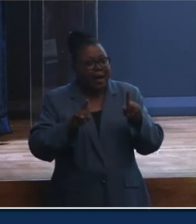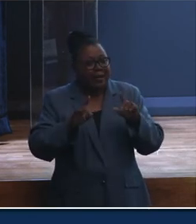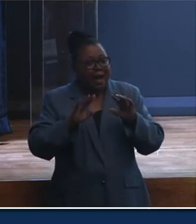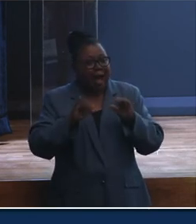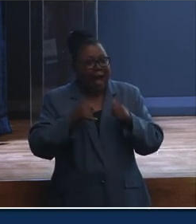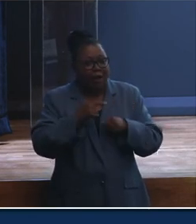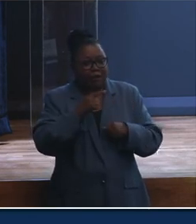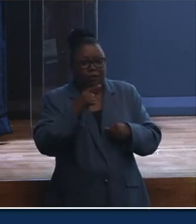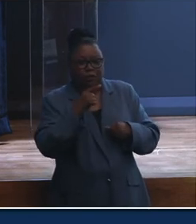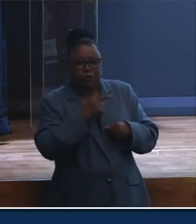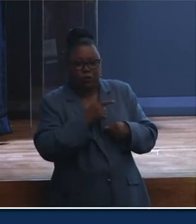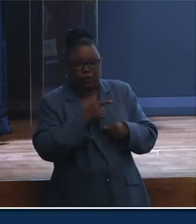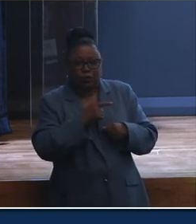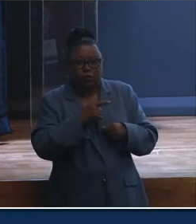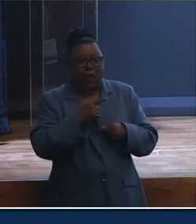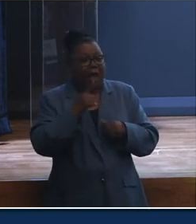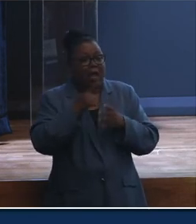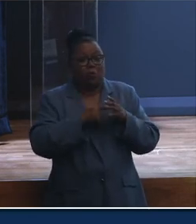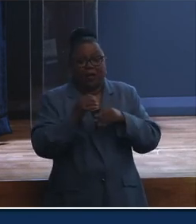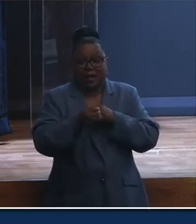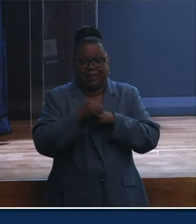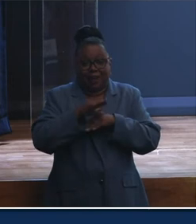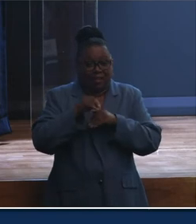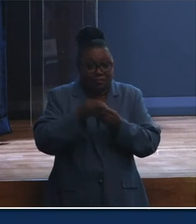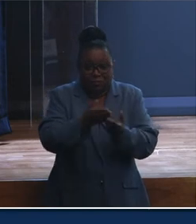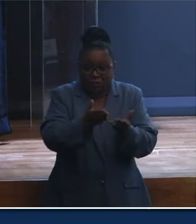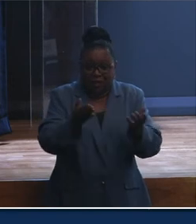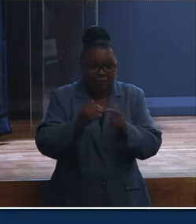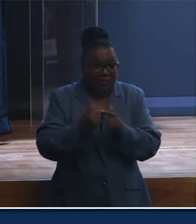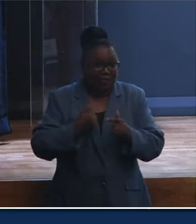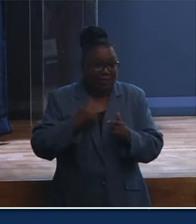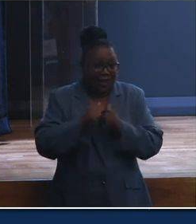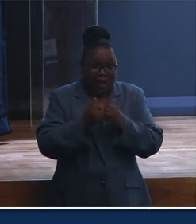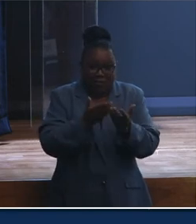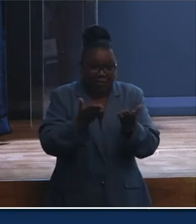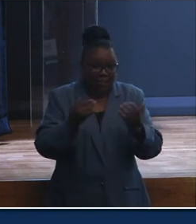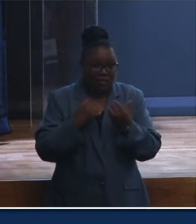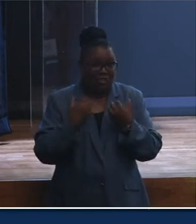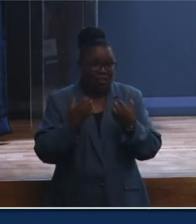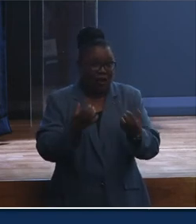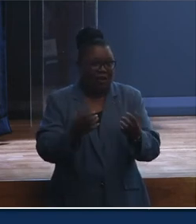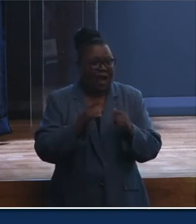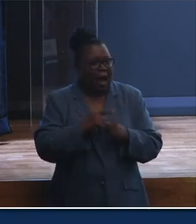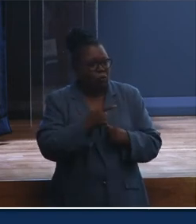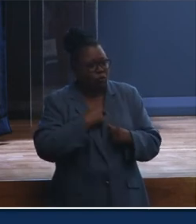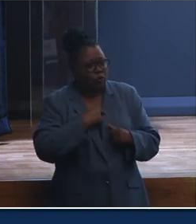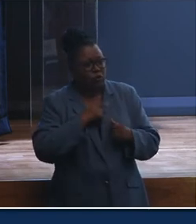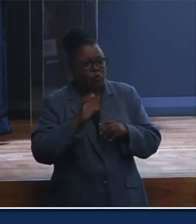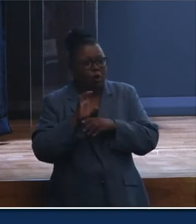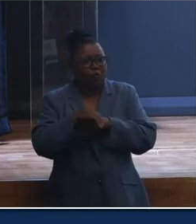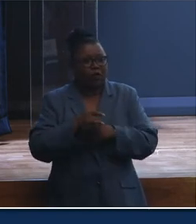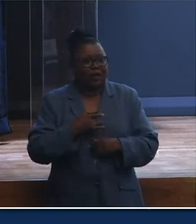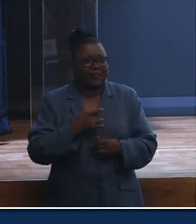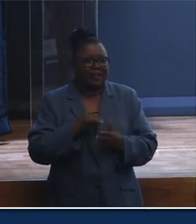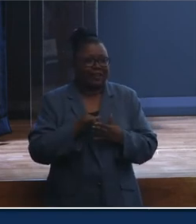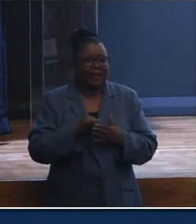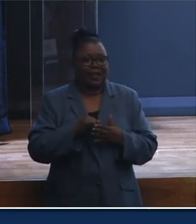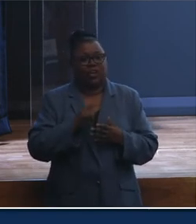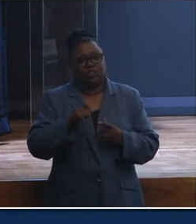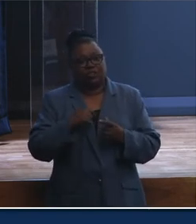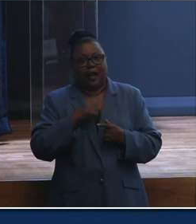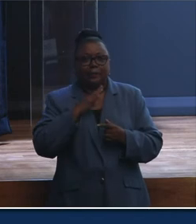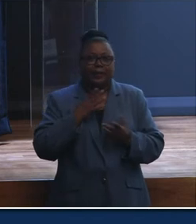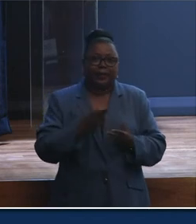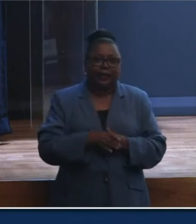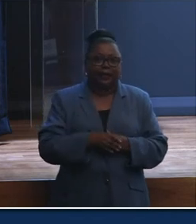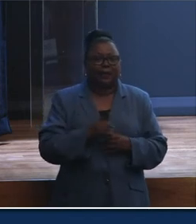how did you, and what advice would you give for the young athletes that are here in the audience? How do you overcome that feeling like, should I be